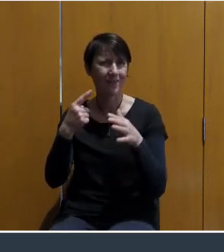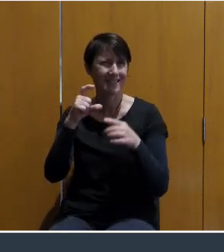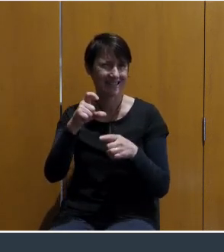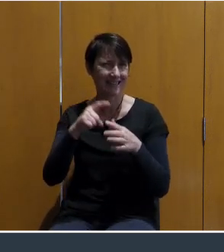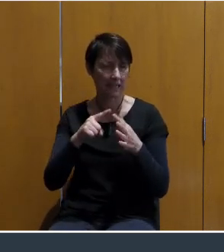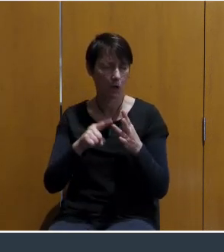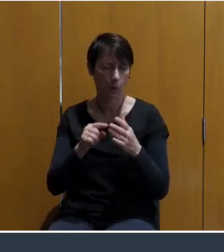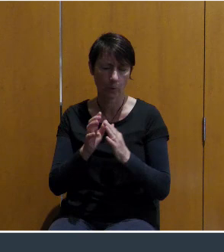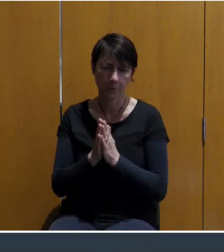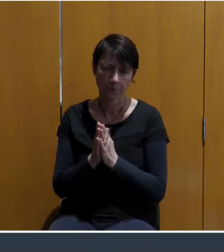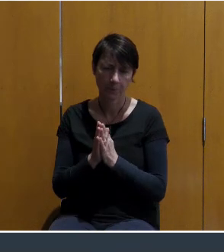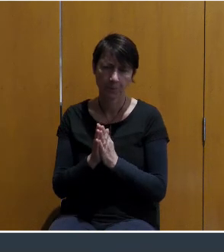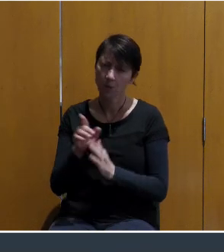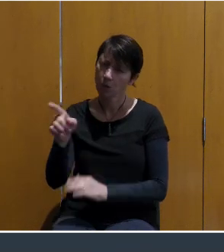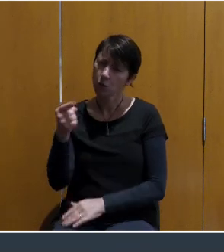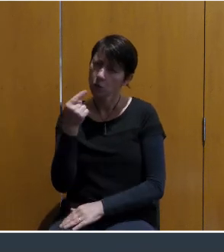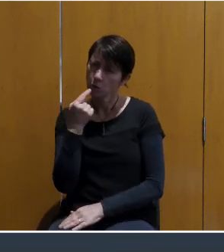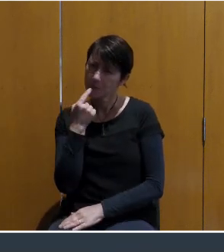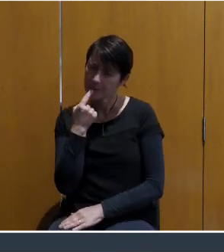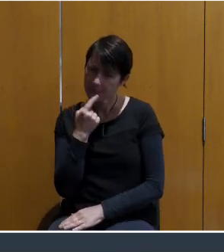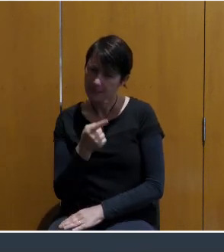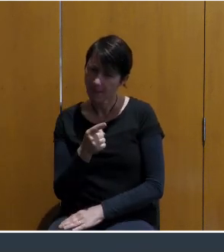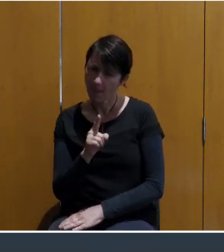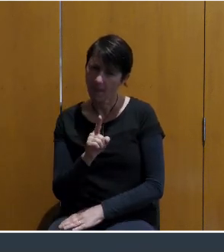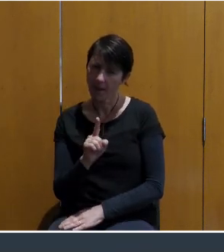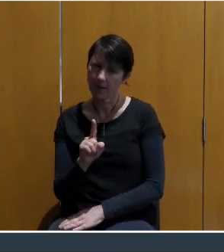you indicated in your advice to Council that